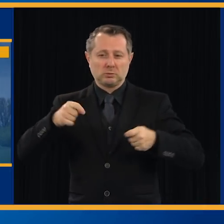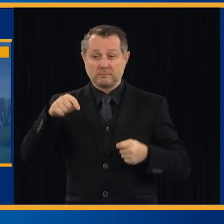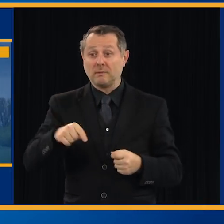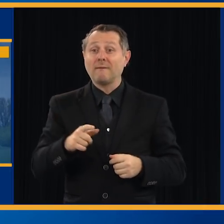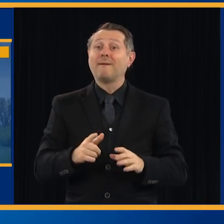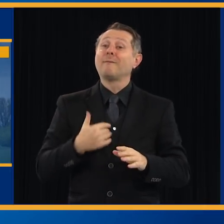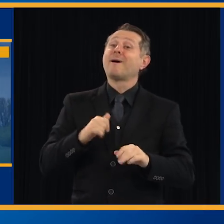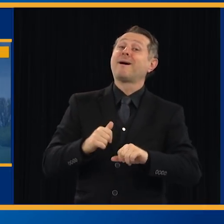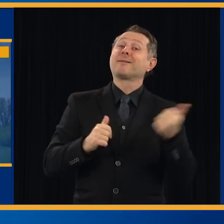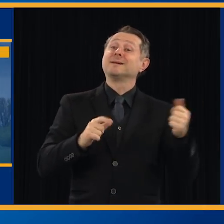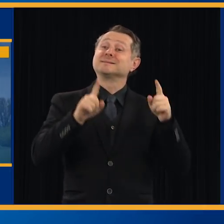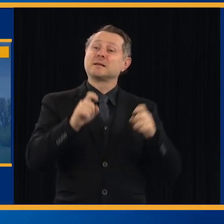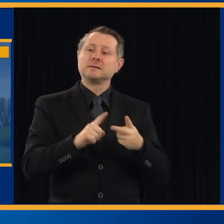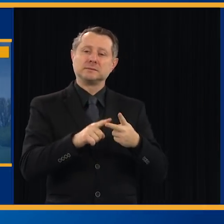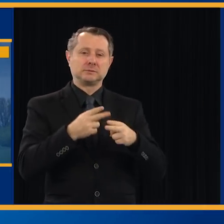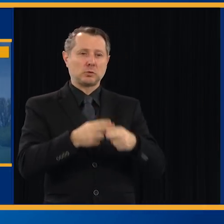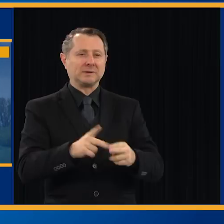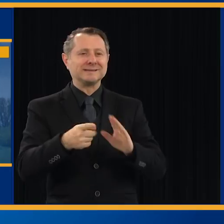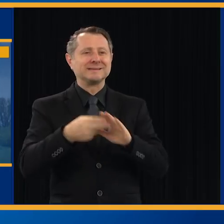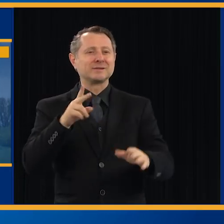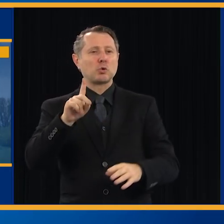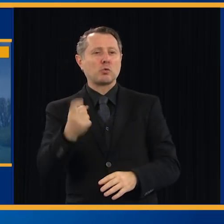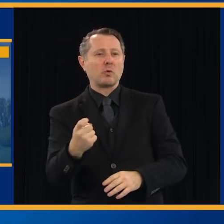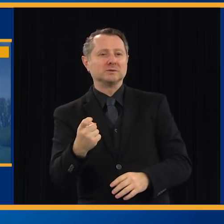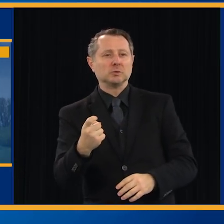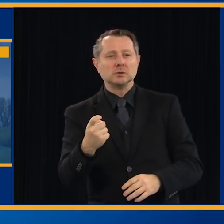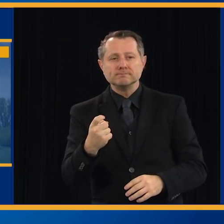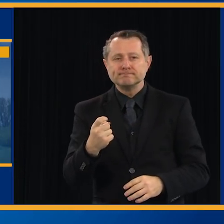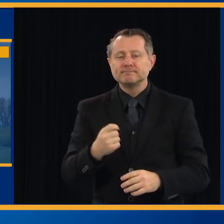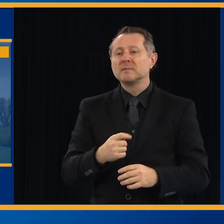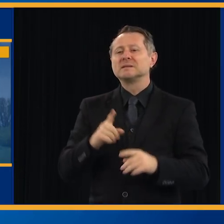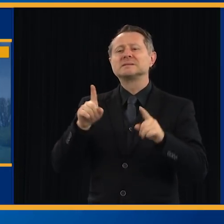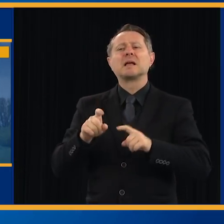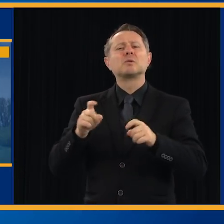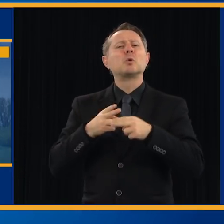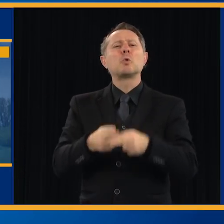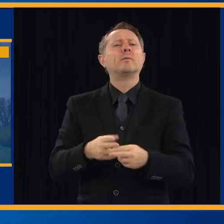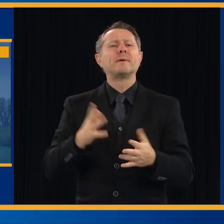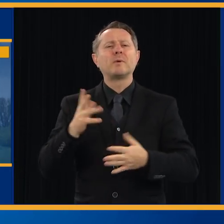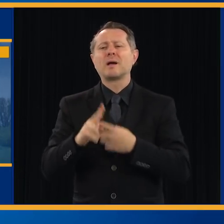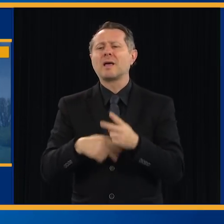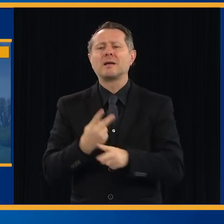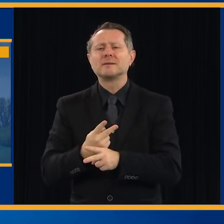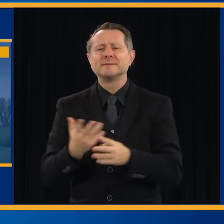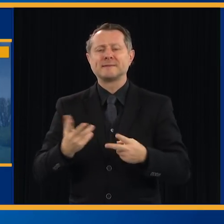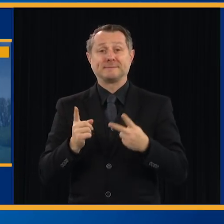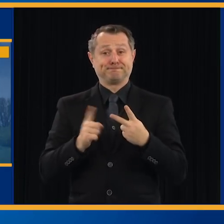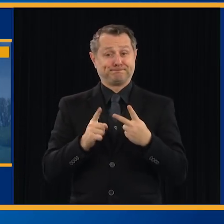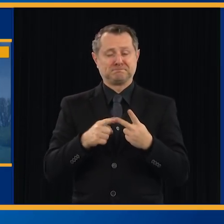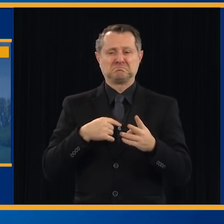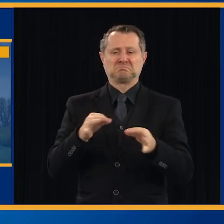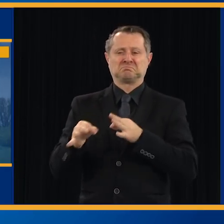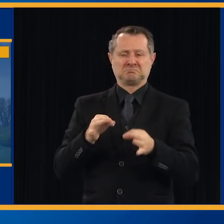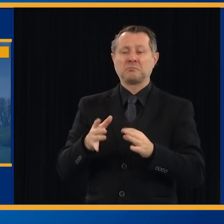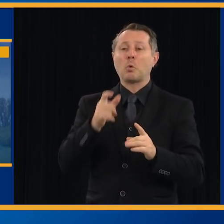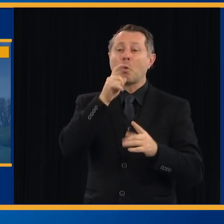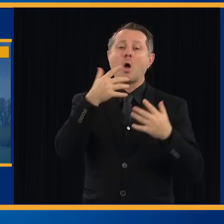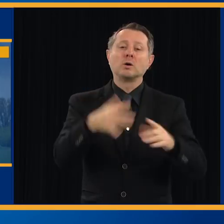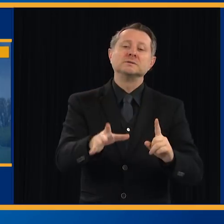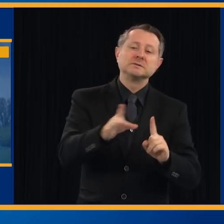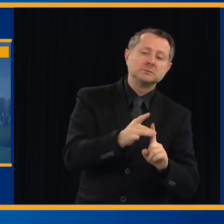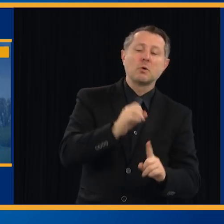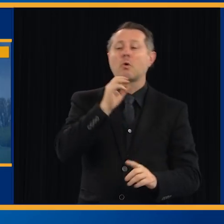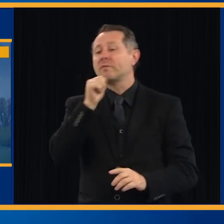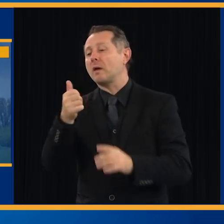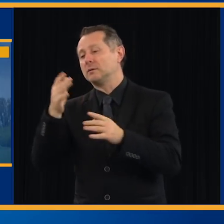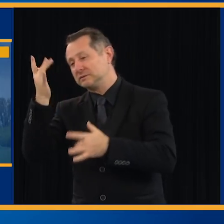called diagnostic testing. Diagnostic testing is whether a person is positive or negative. And